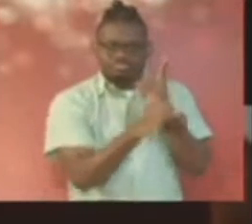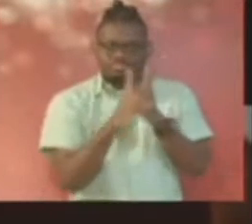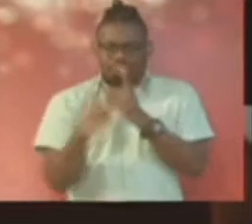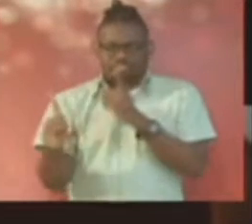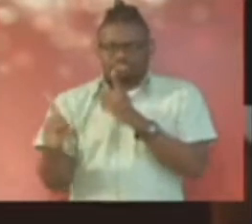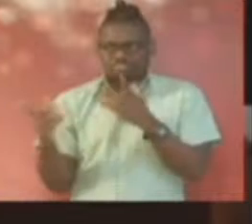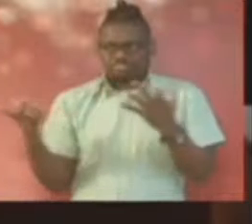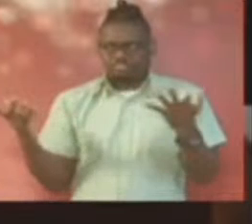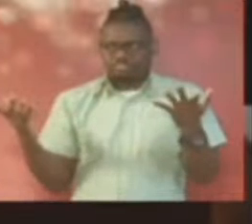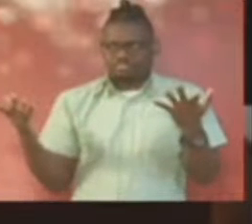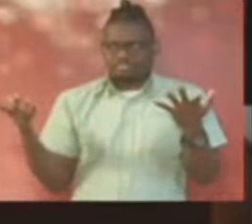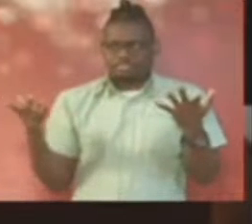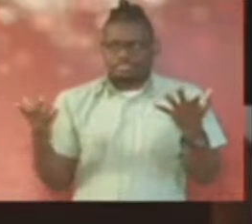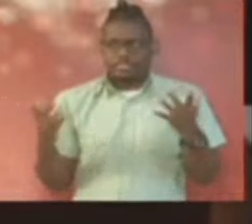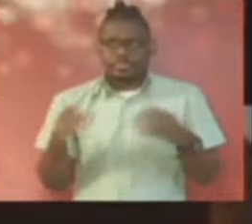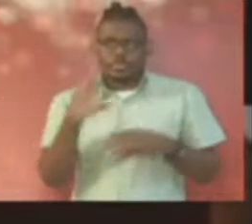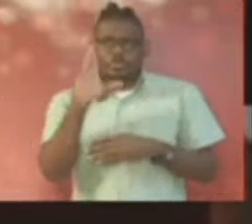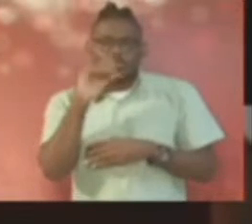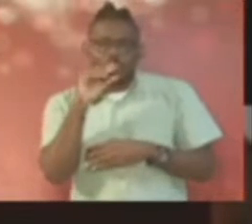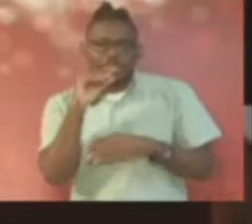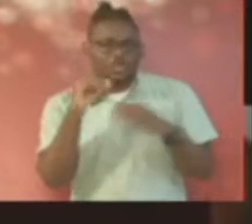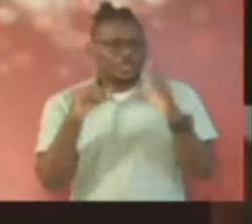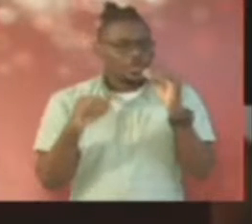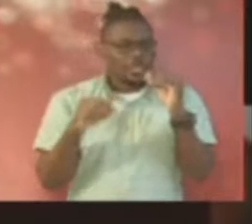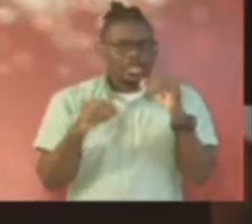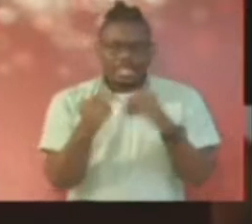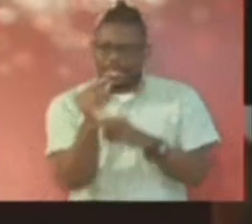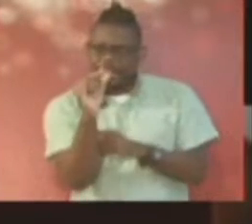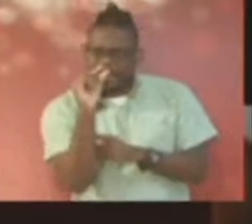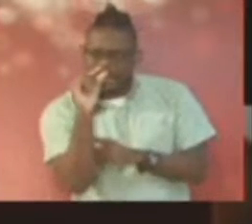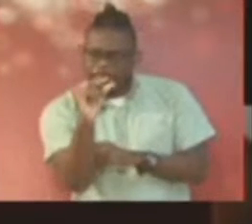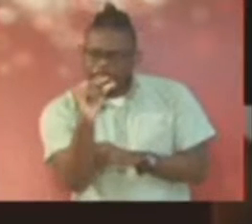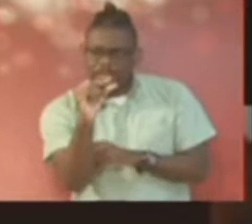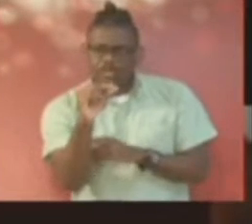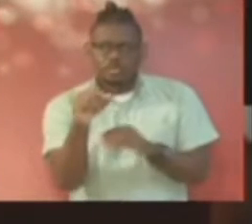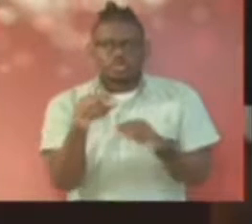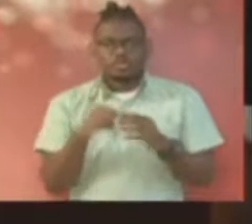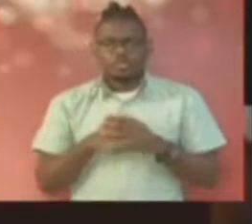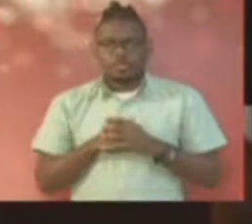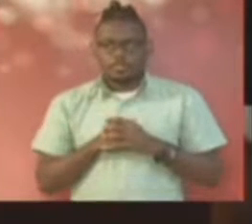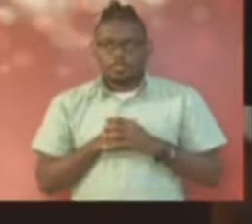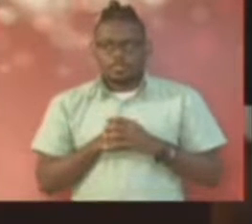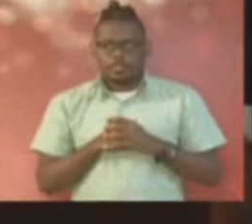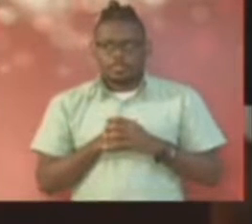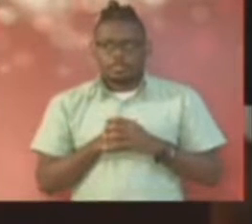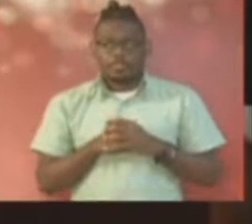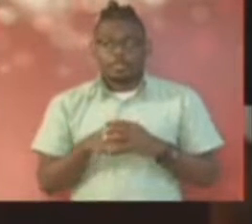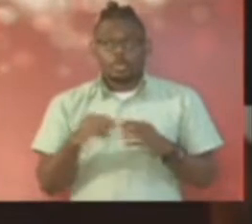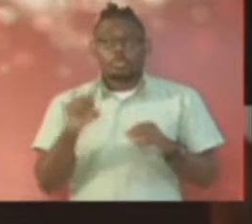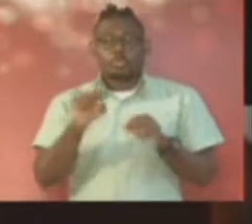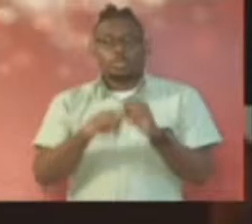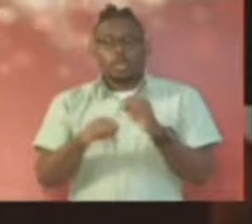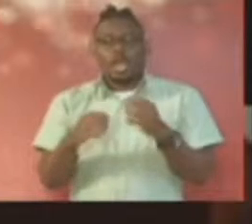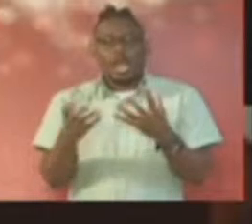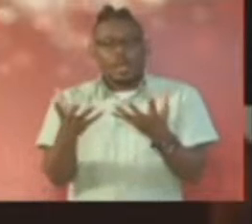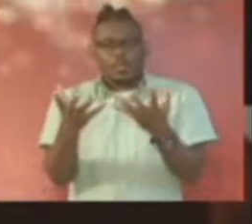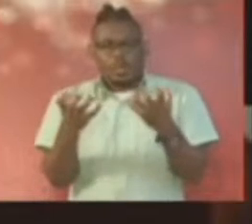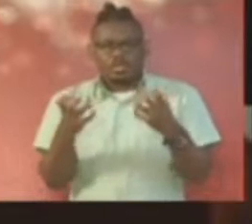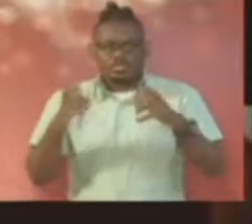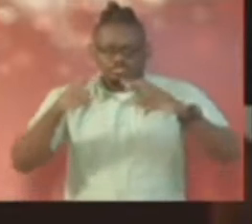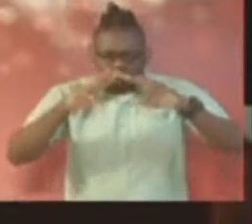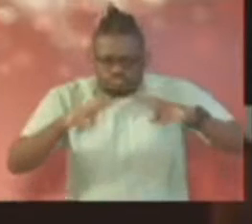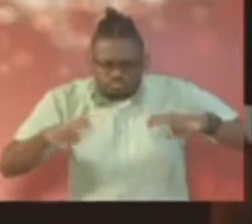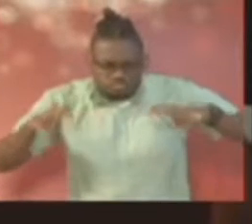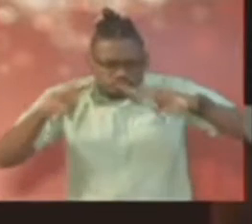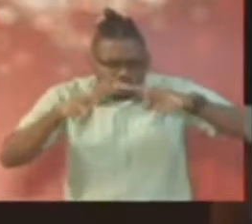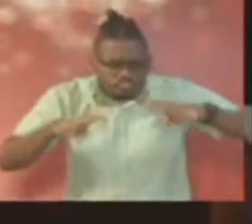The chatting and fellowshipping is very minimal. And I want an in-depth study to be done relative to the